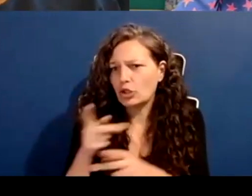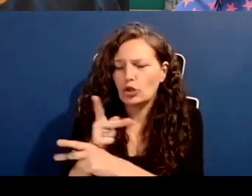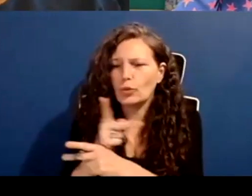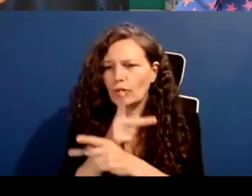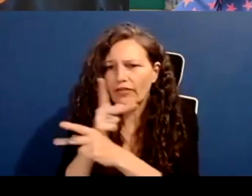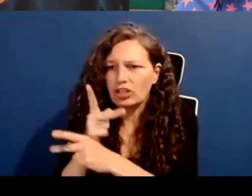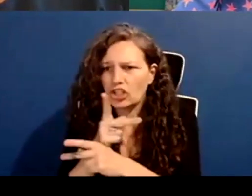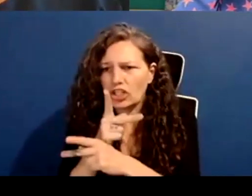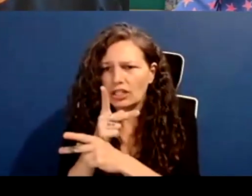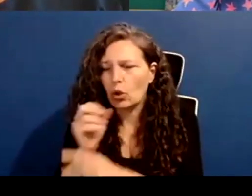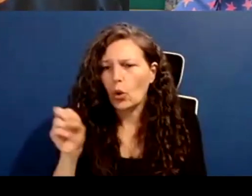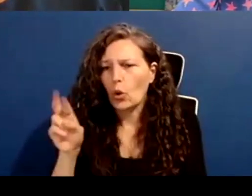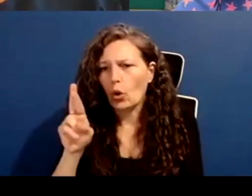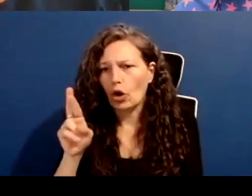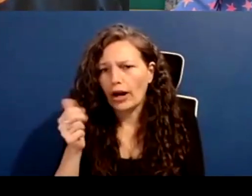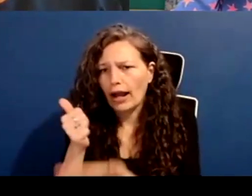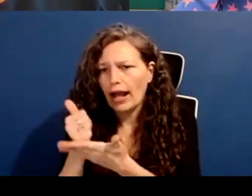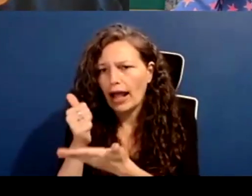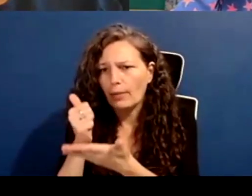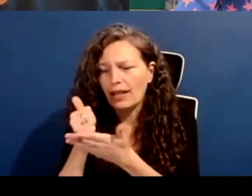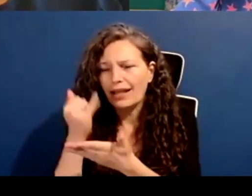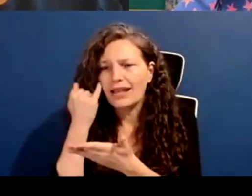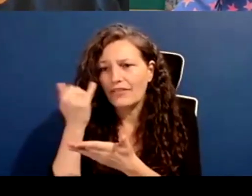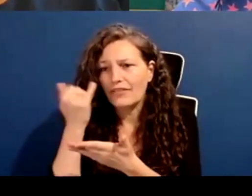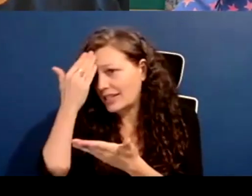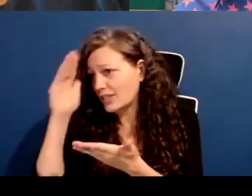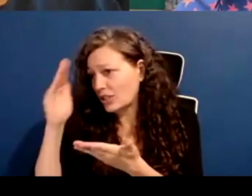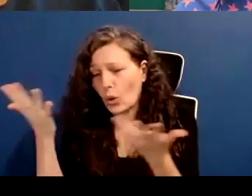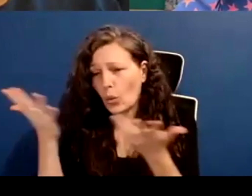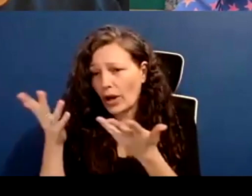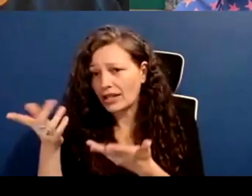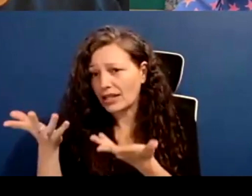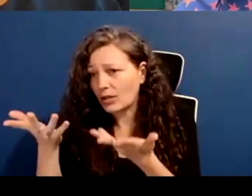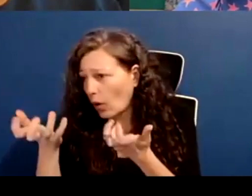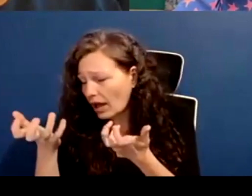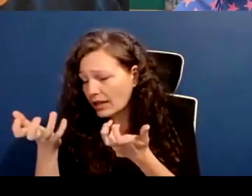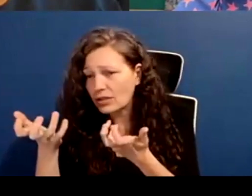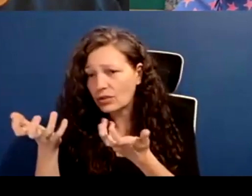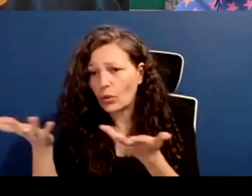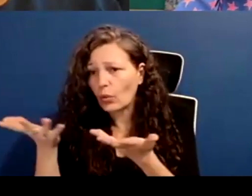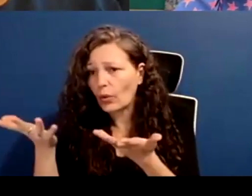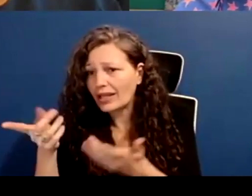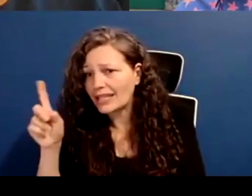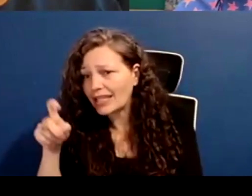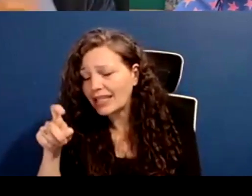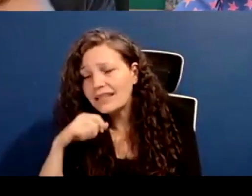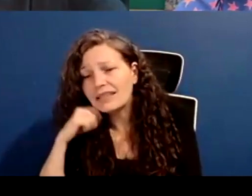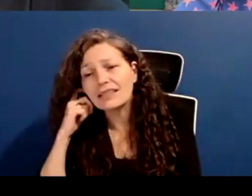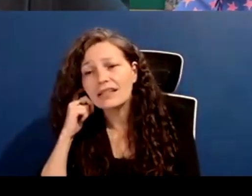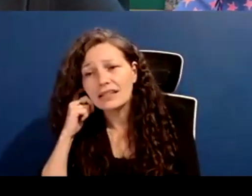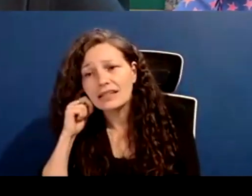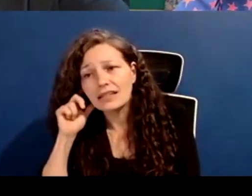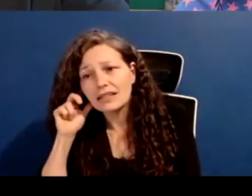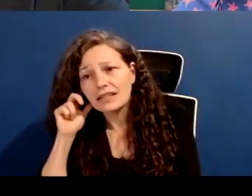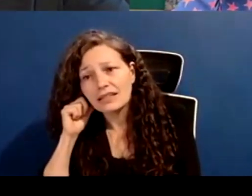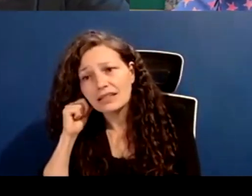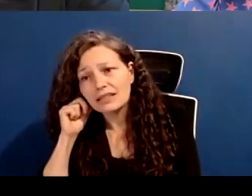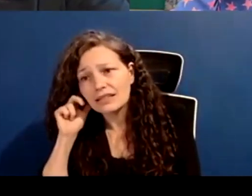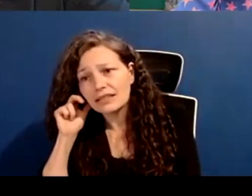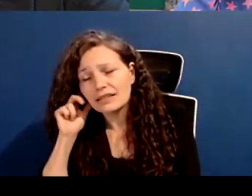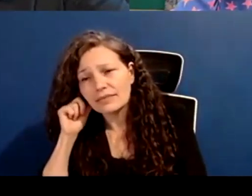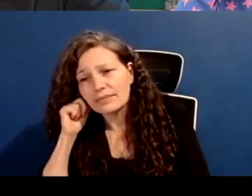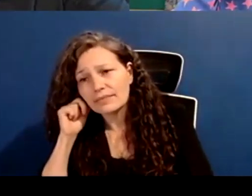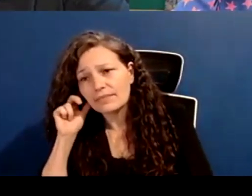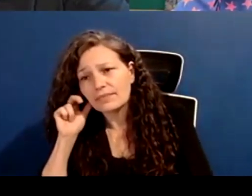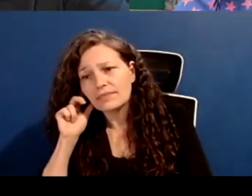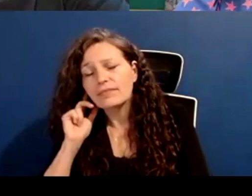know what he needs, he doesn't know what he wants, and so therefore it's their faith,